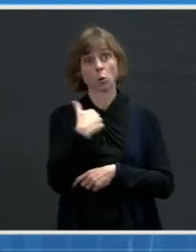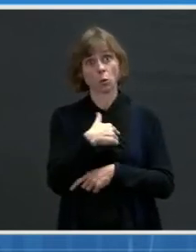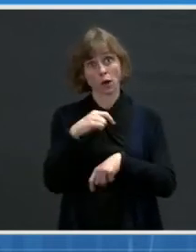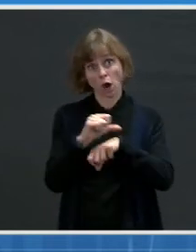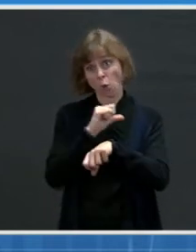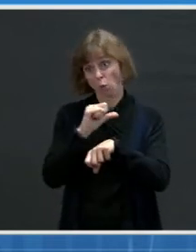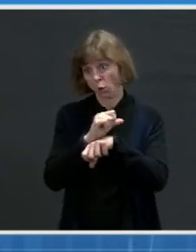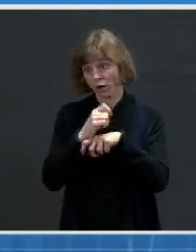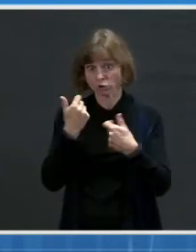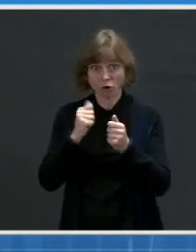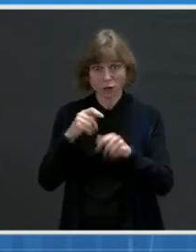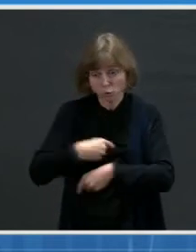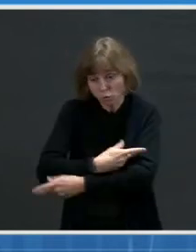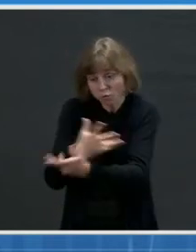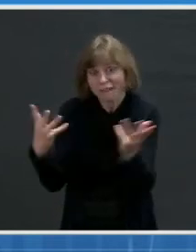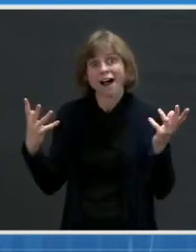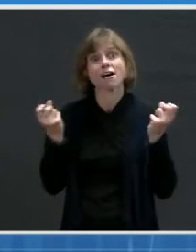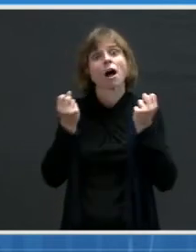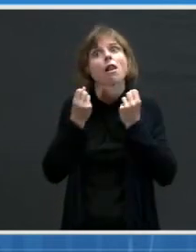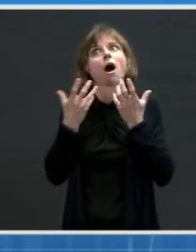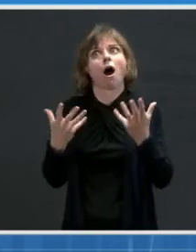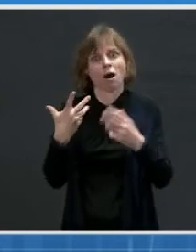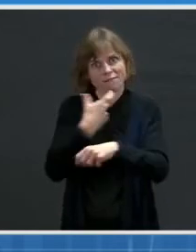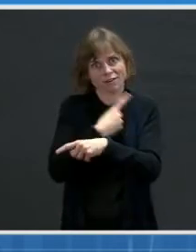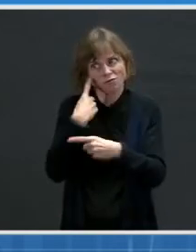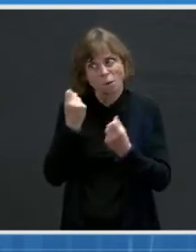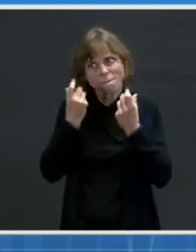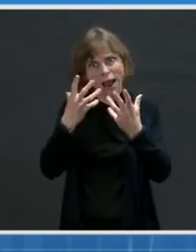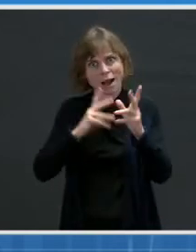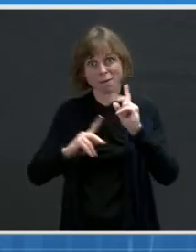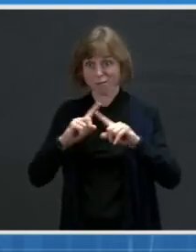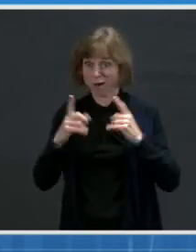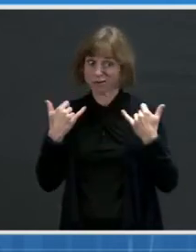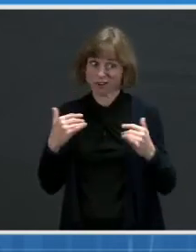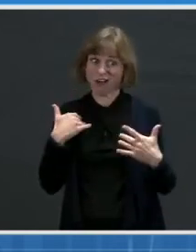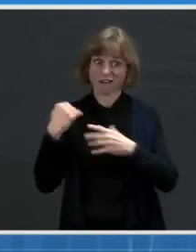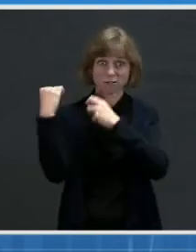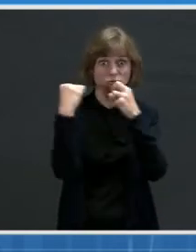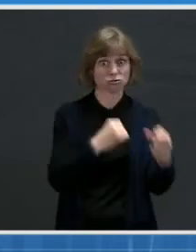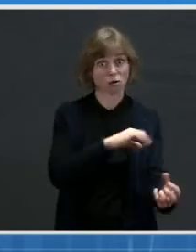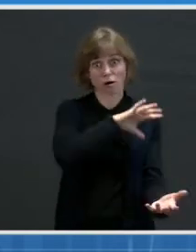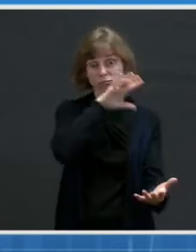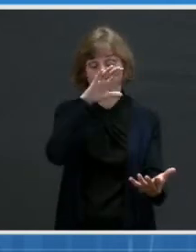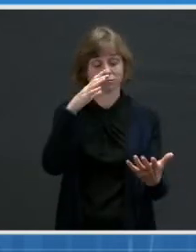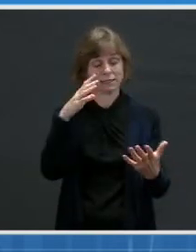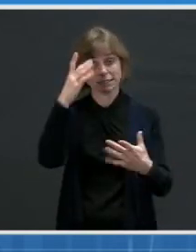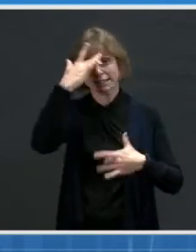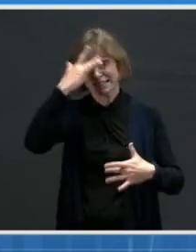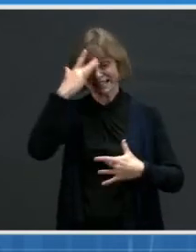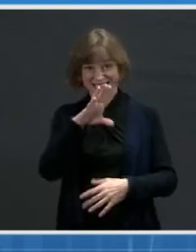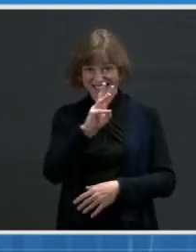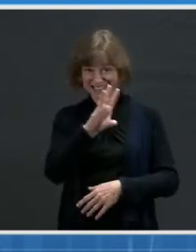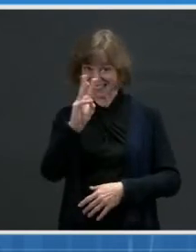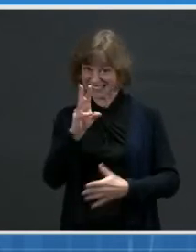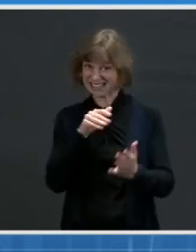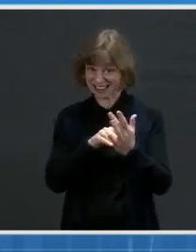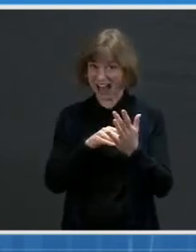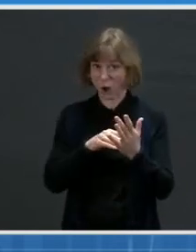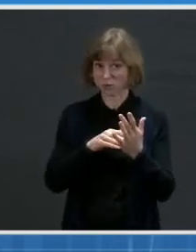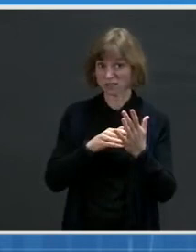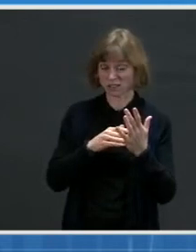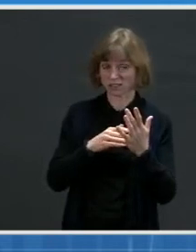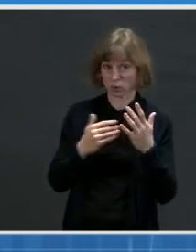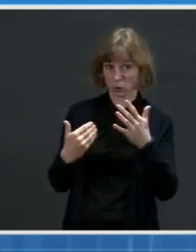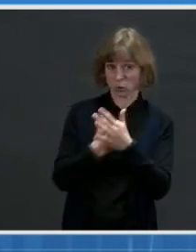lot of people, and yet we still have a lot of disease, 66,000 cases a day. So what we